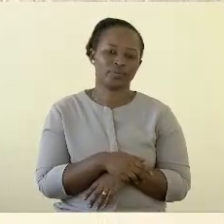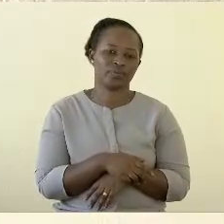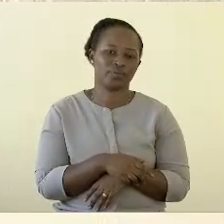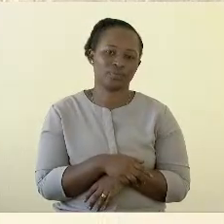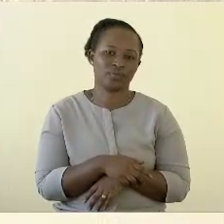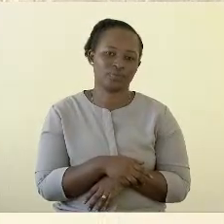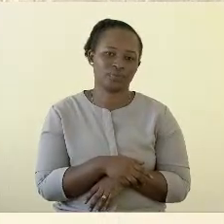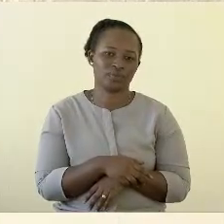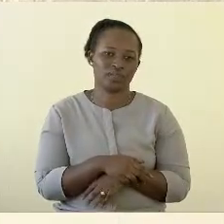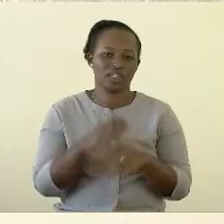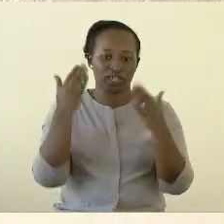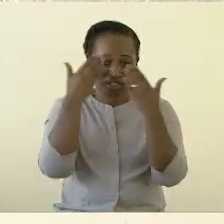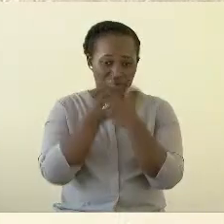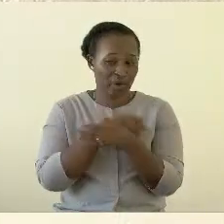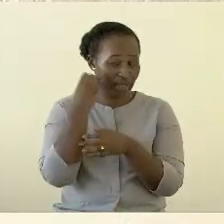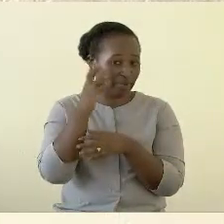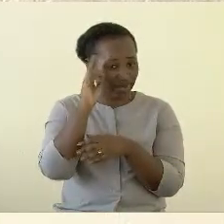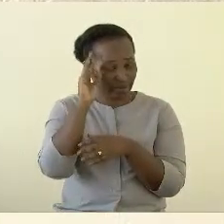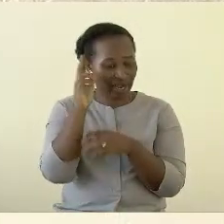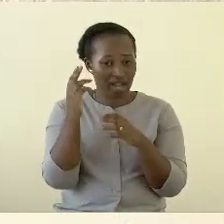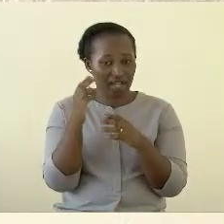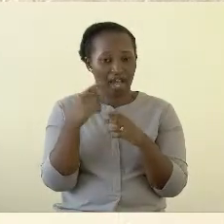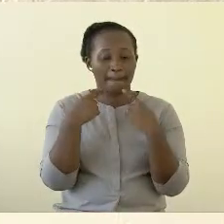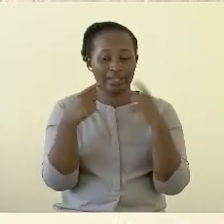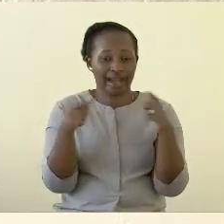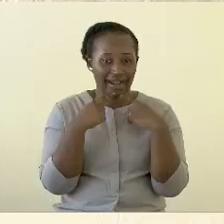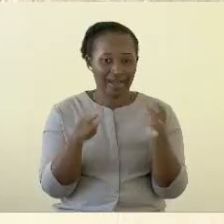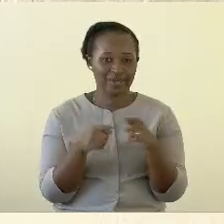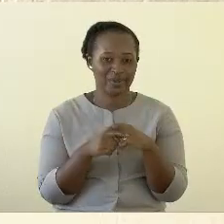at midnight, if you remember the announcement,